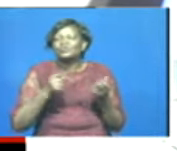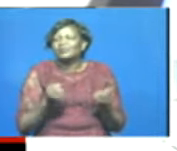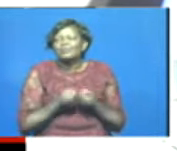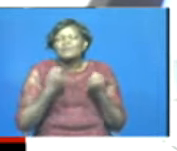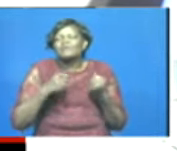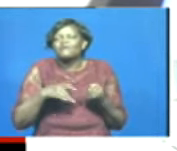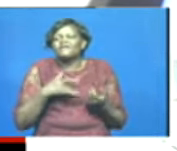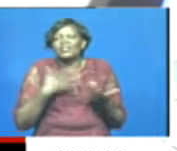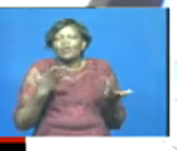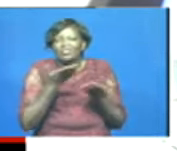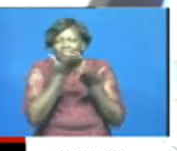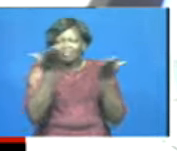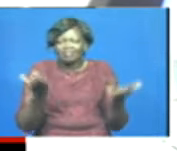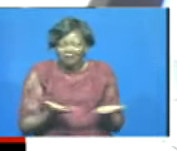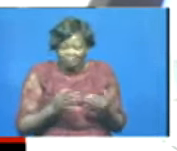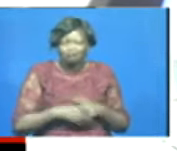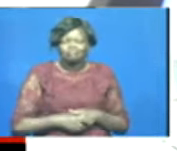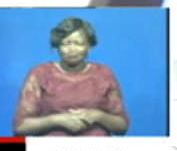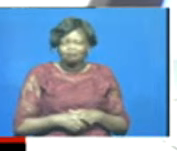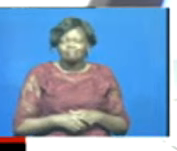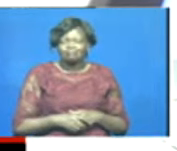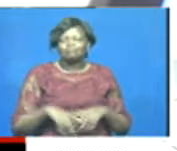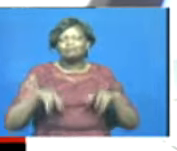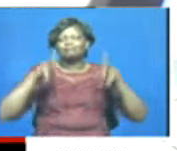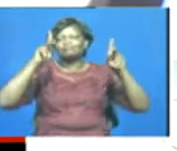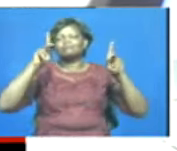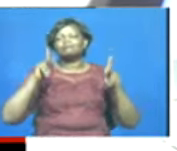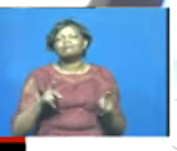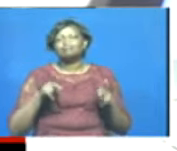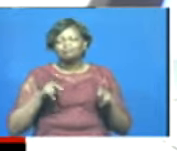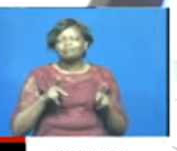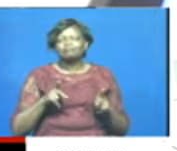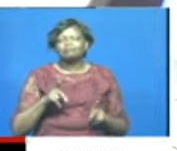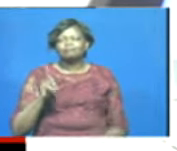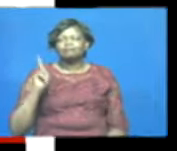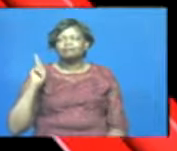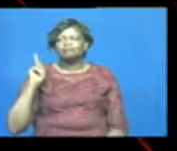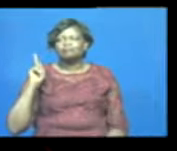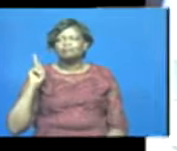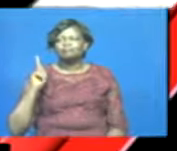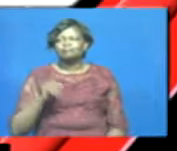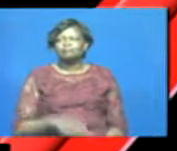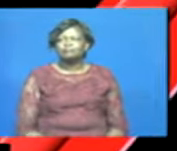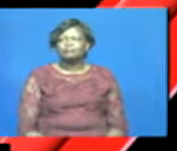is for people in the great county of Kisumu.